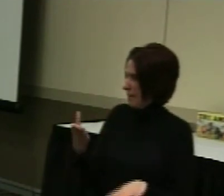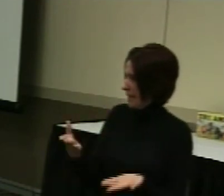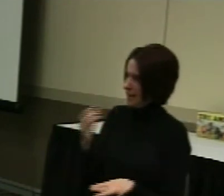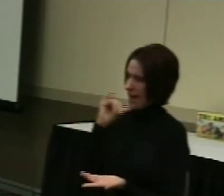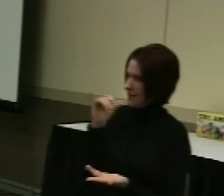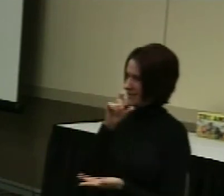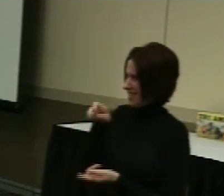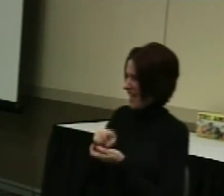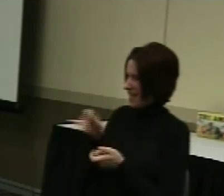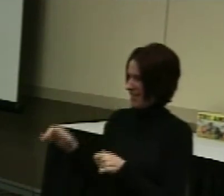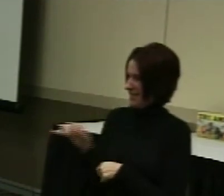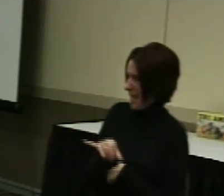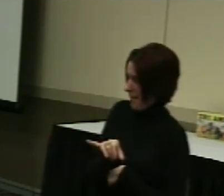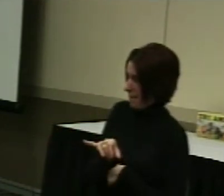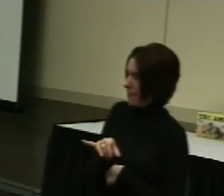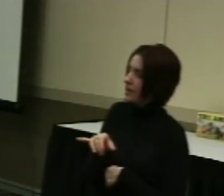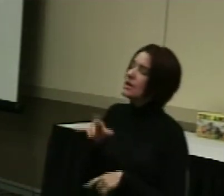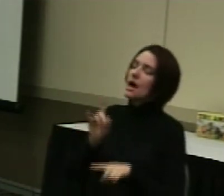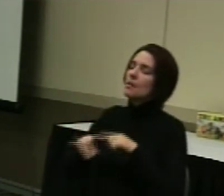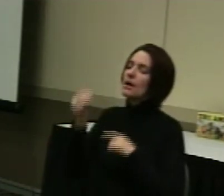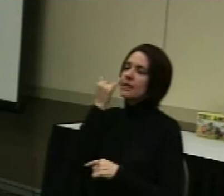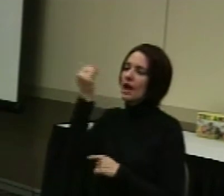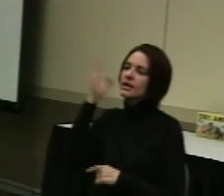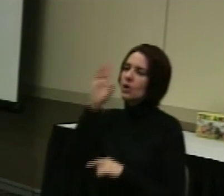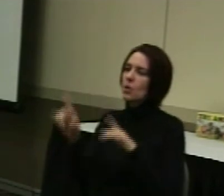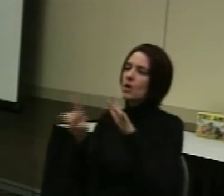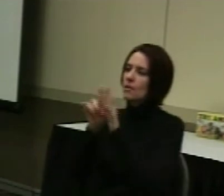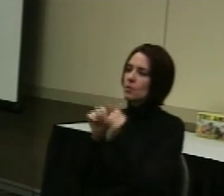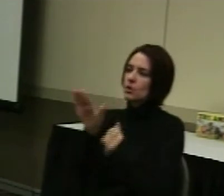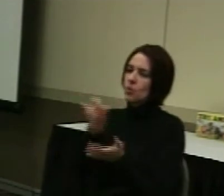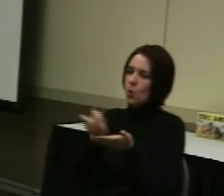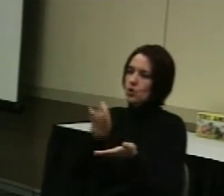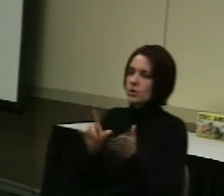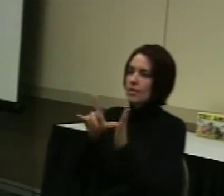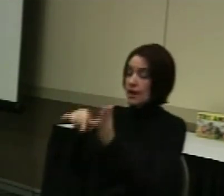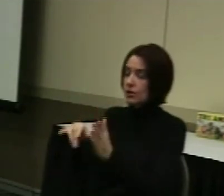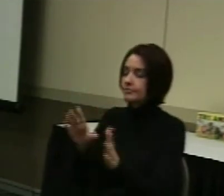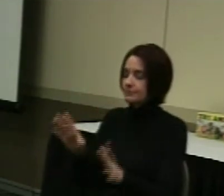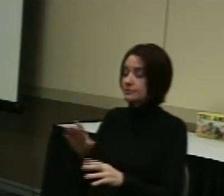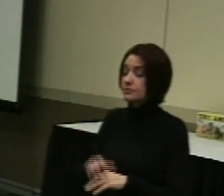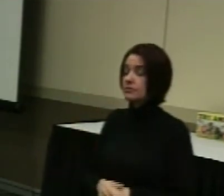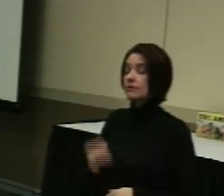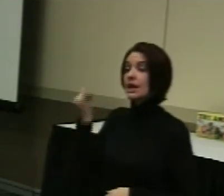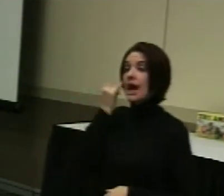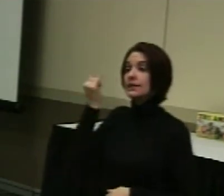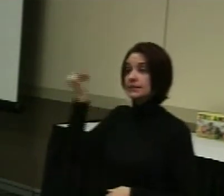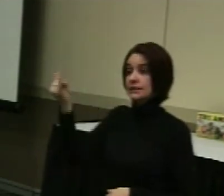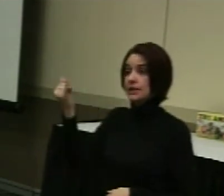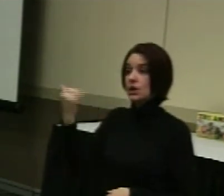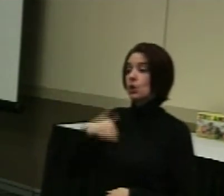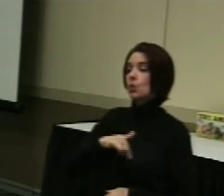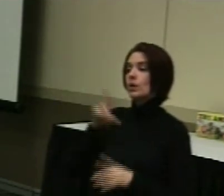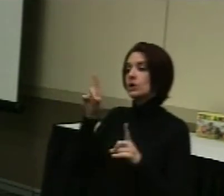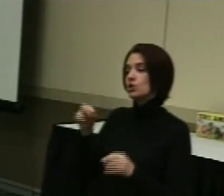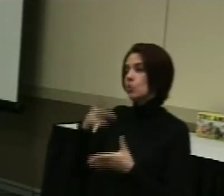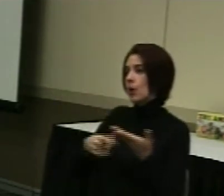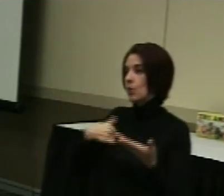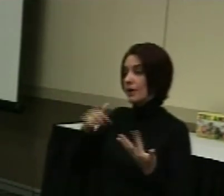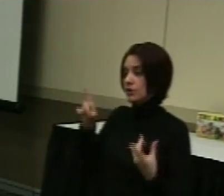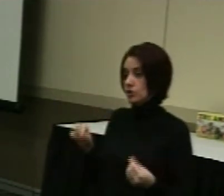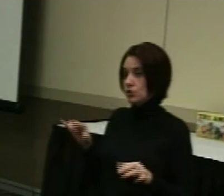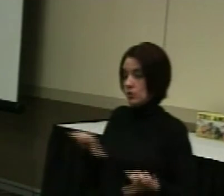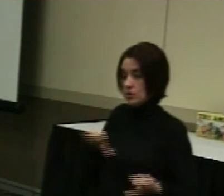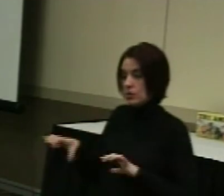the idea will come up in your notes later on. The notion that we do the things we do for a reason.